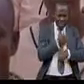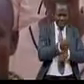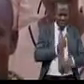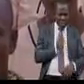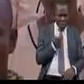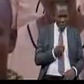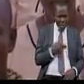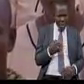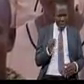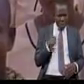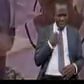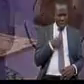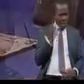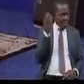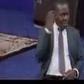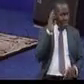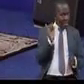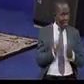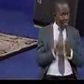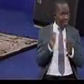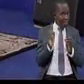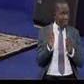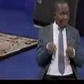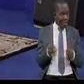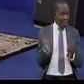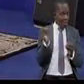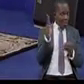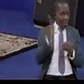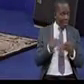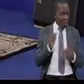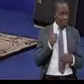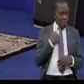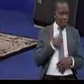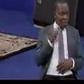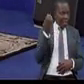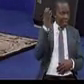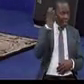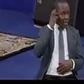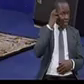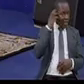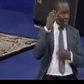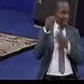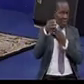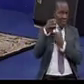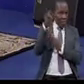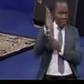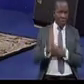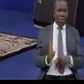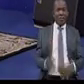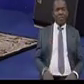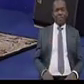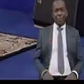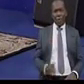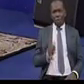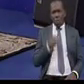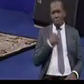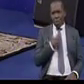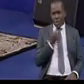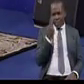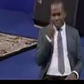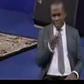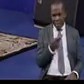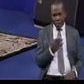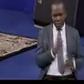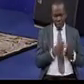who says, I never leave you, I never forsake you. We saw a bully that will bully us